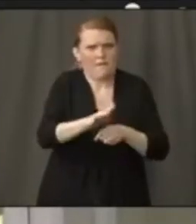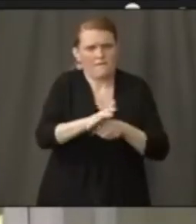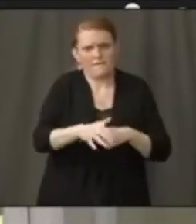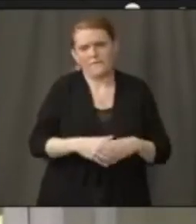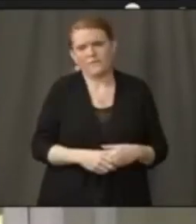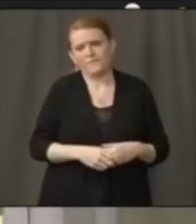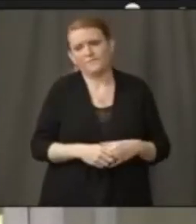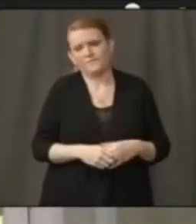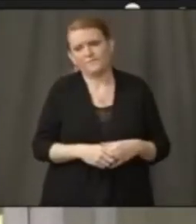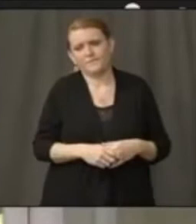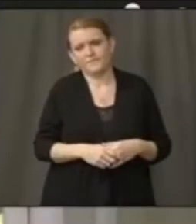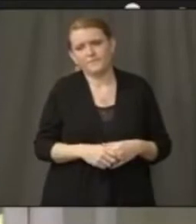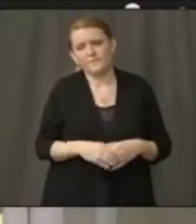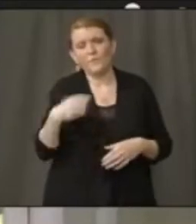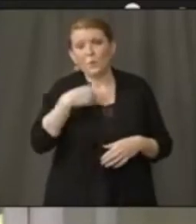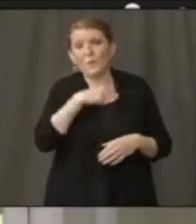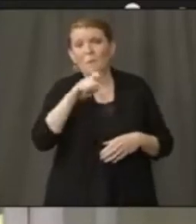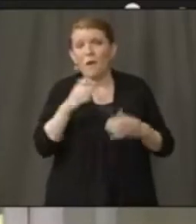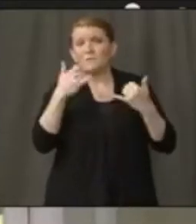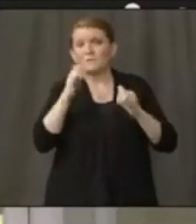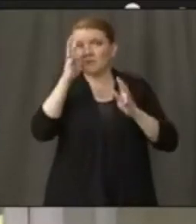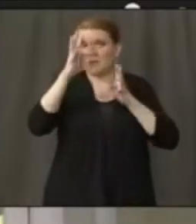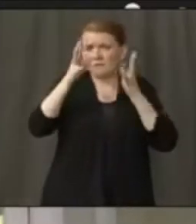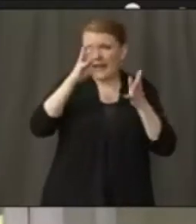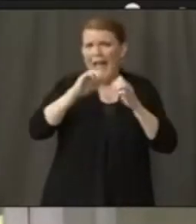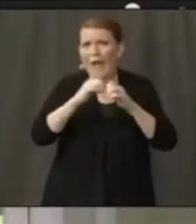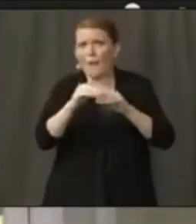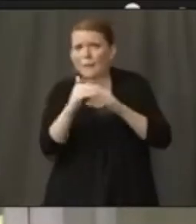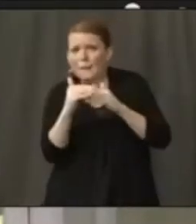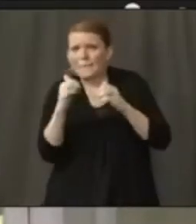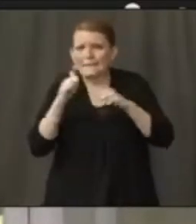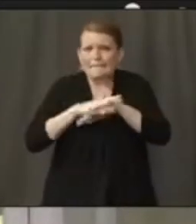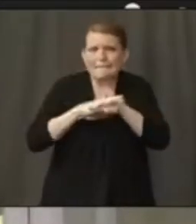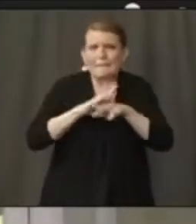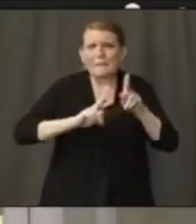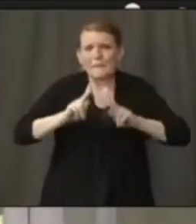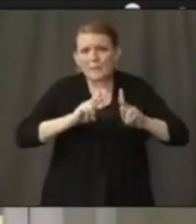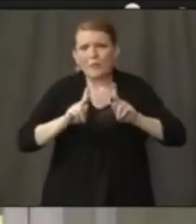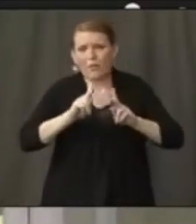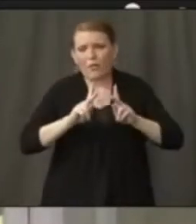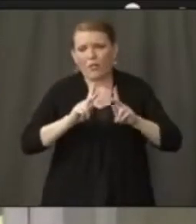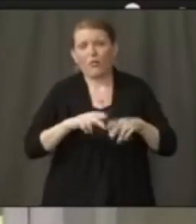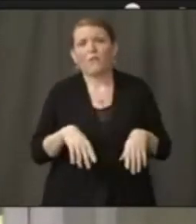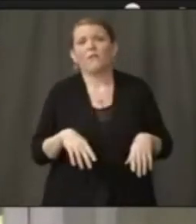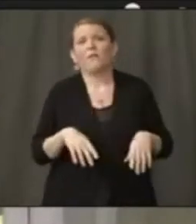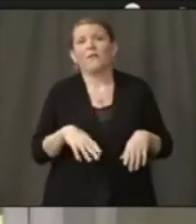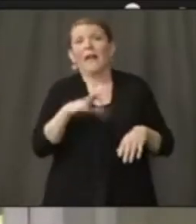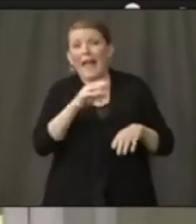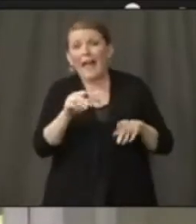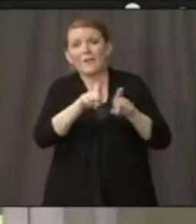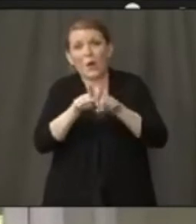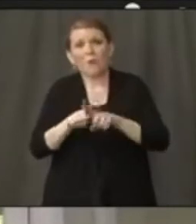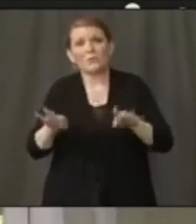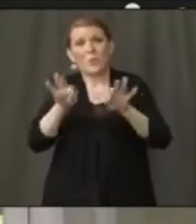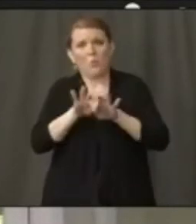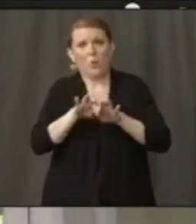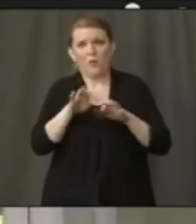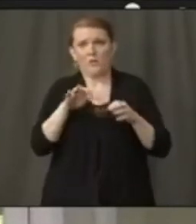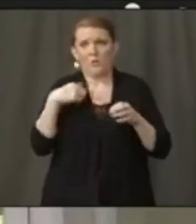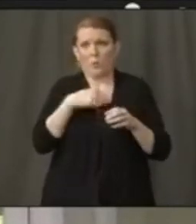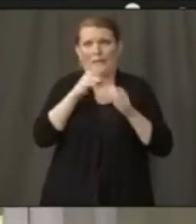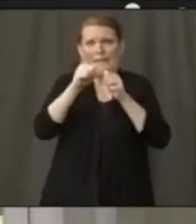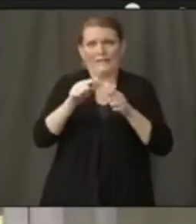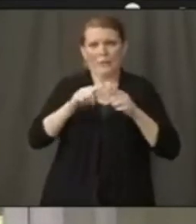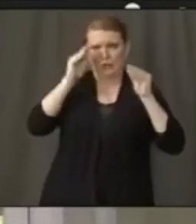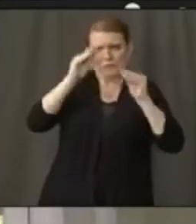including education to all of us for our collective personal responsibilities to keep ourselves safe. I